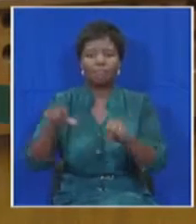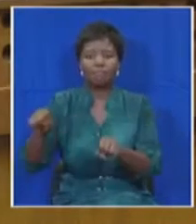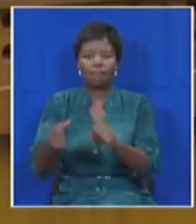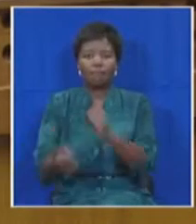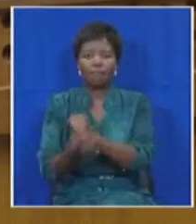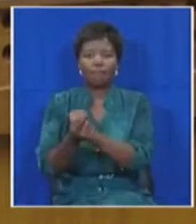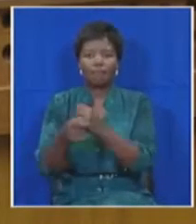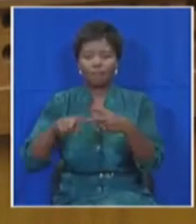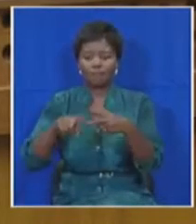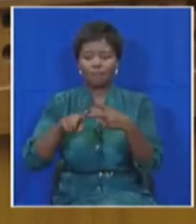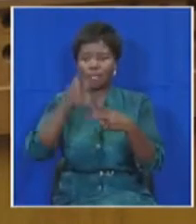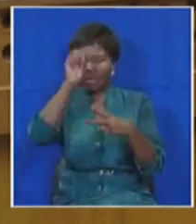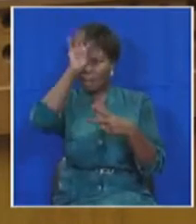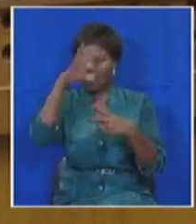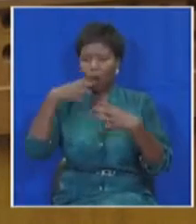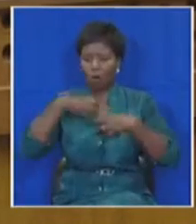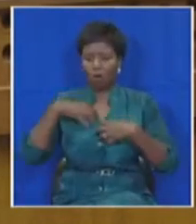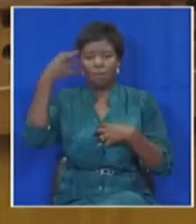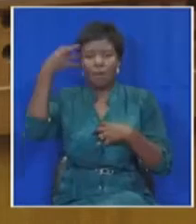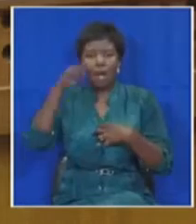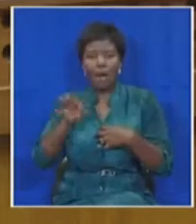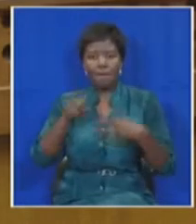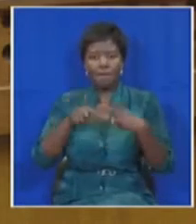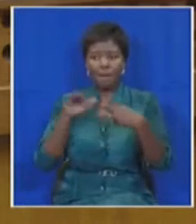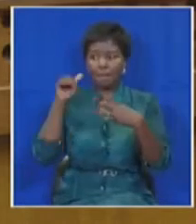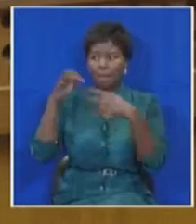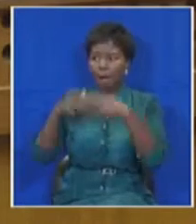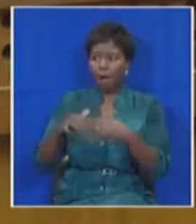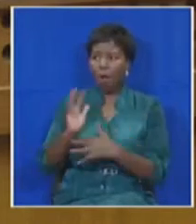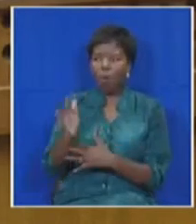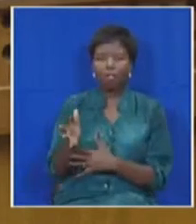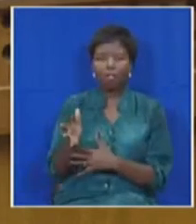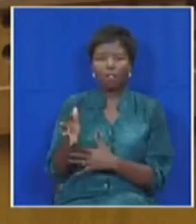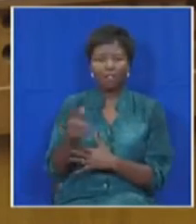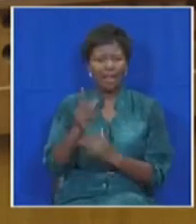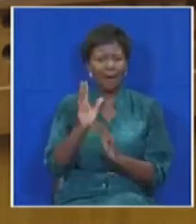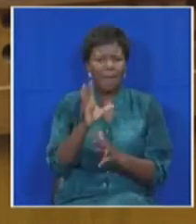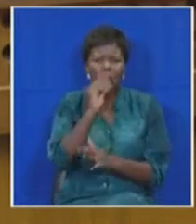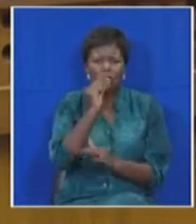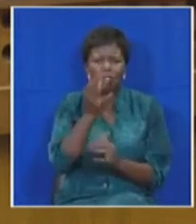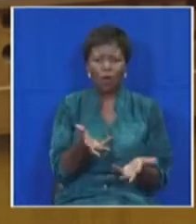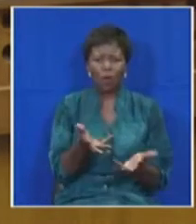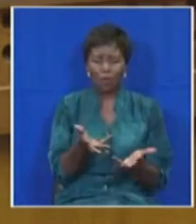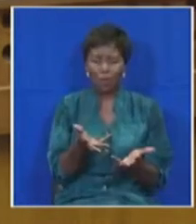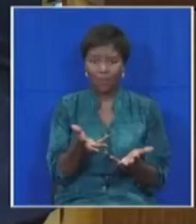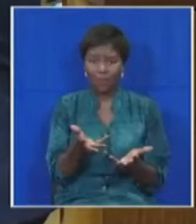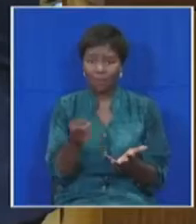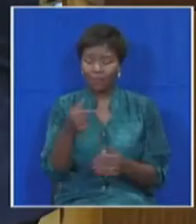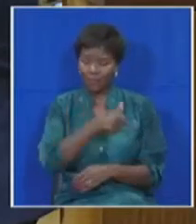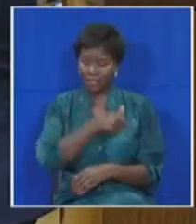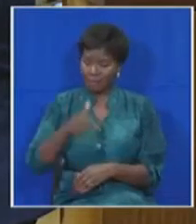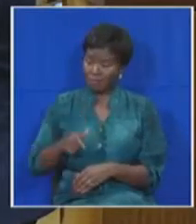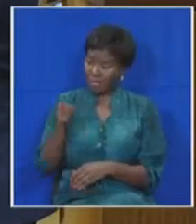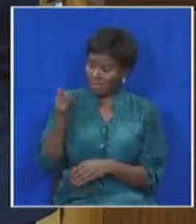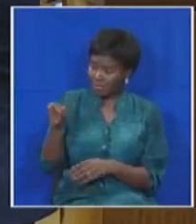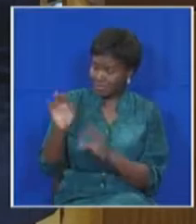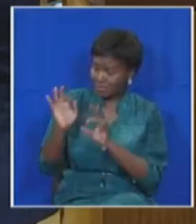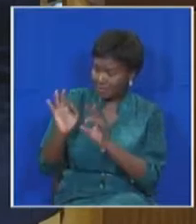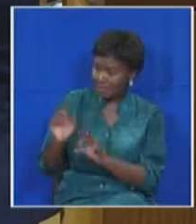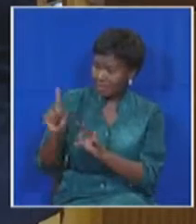state-owned mining house, and threatening the banking sector. Mr. President, are you seriously